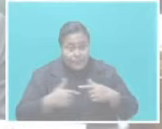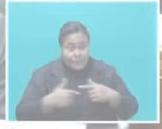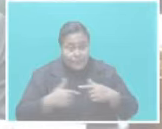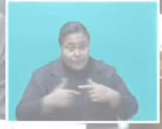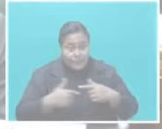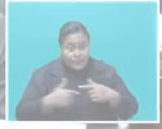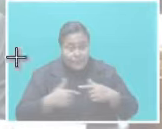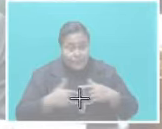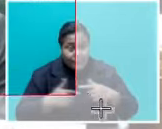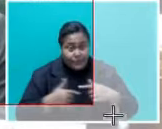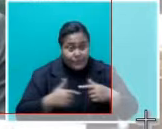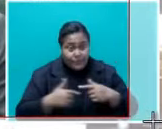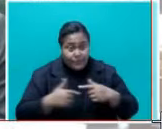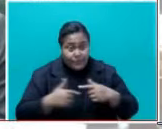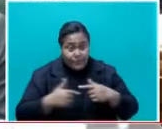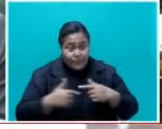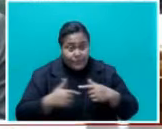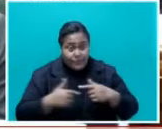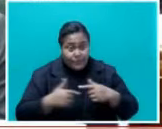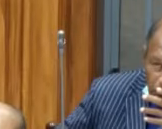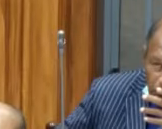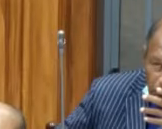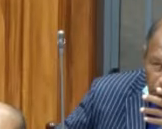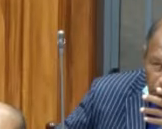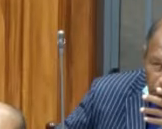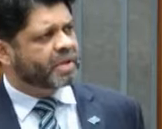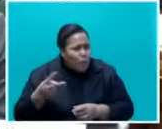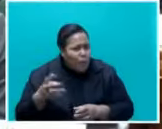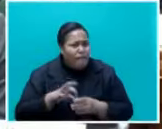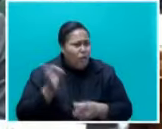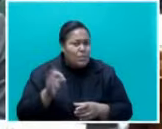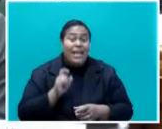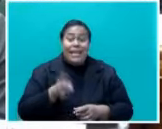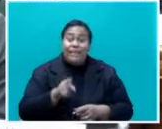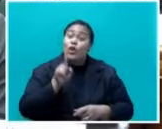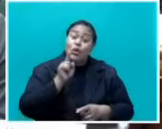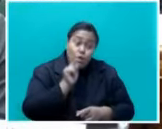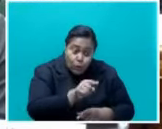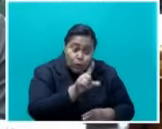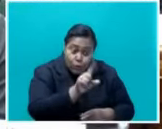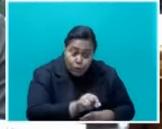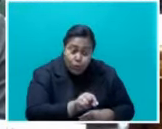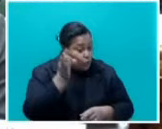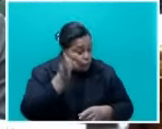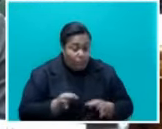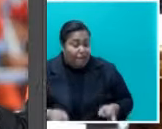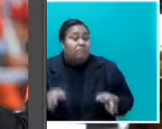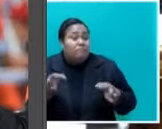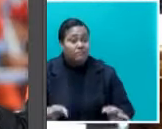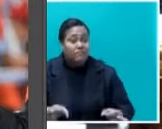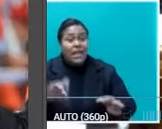votes. If the shoe was on the other foot, if they're saying don't do it until the next elections, it's